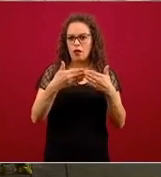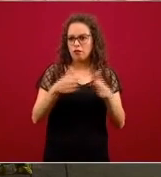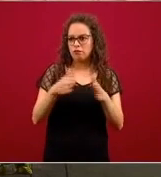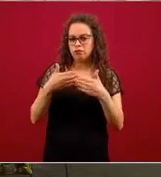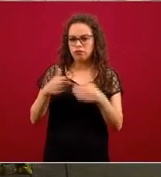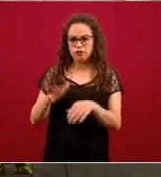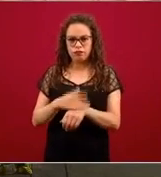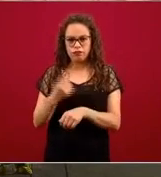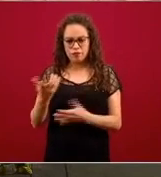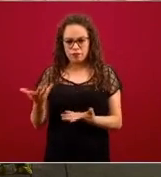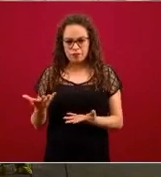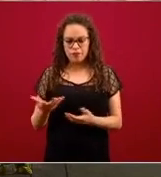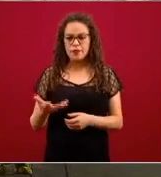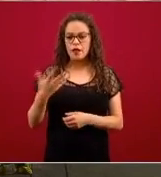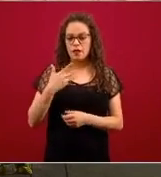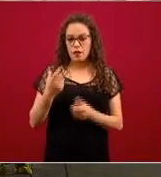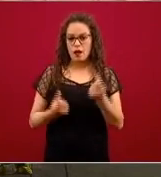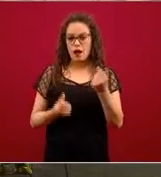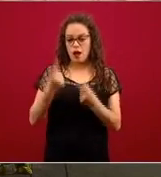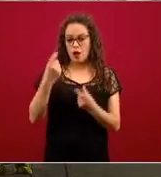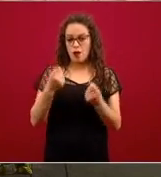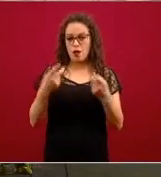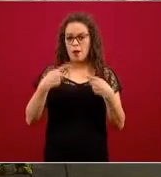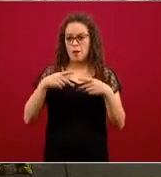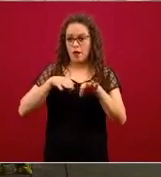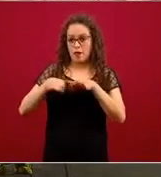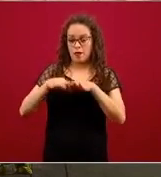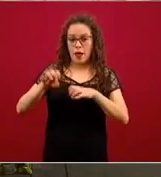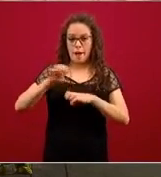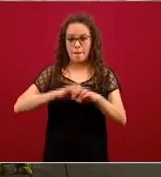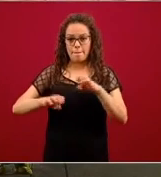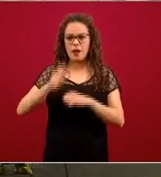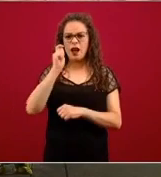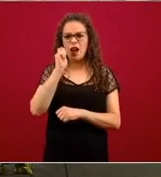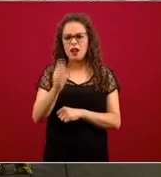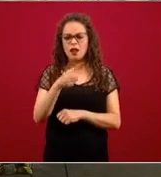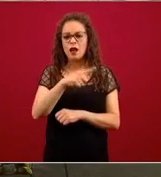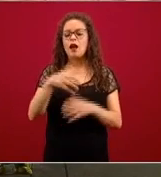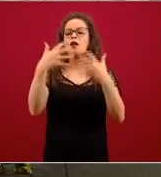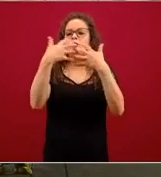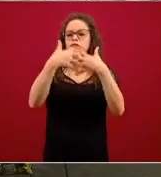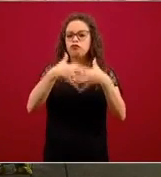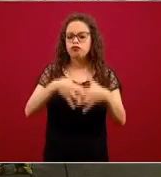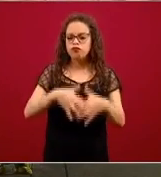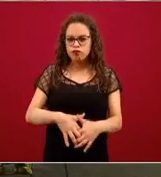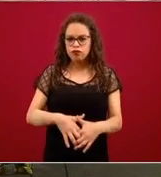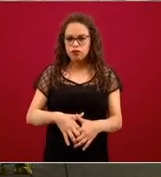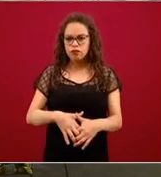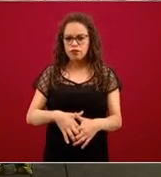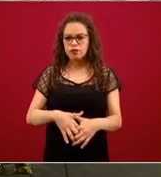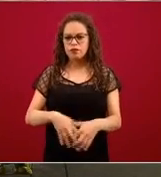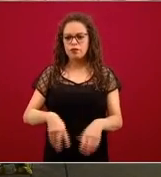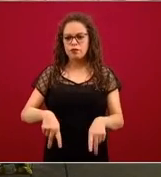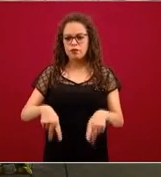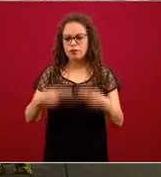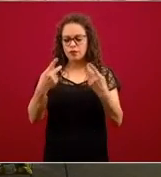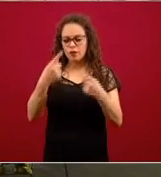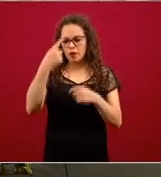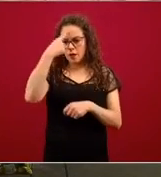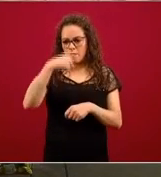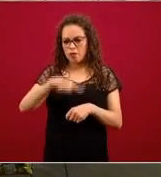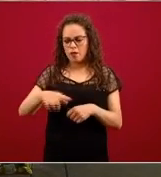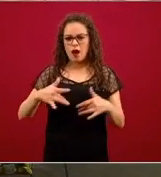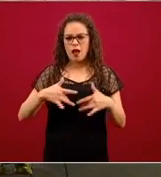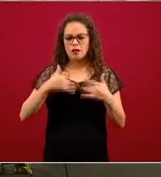comunicado con companies nosotros that are trabajadores de non-essential. una empresa que se dedica Now, a la there are some fabricación y workers from a venta de company that analizadores de vibraciones para manufactures la industria and